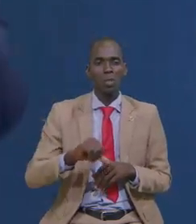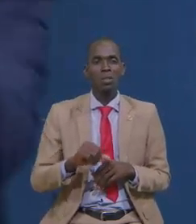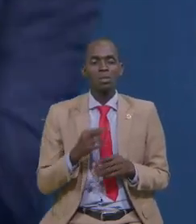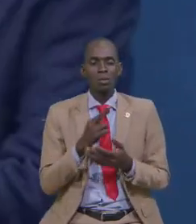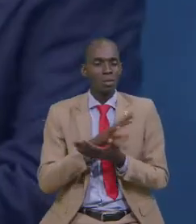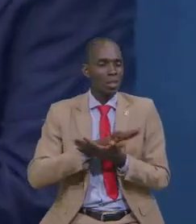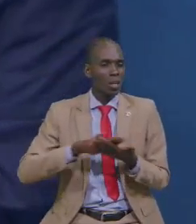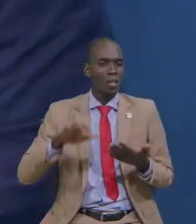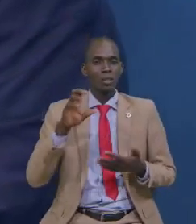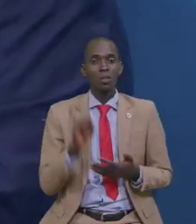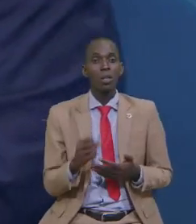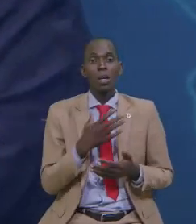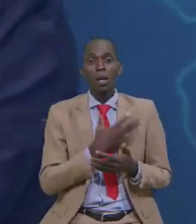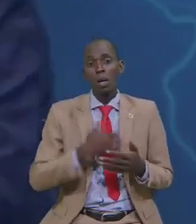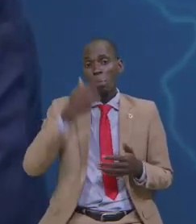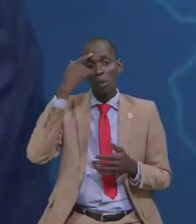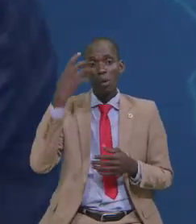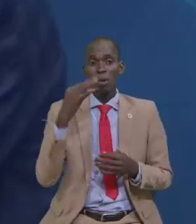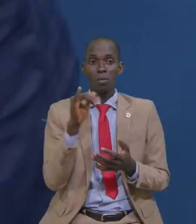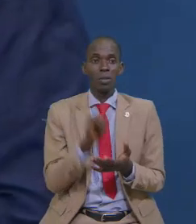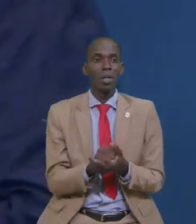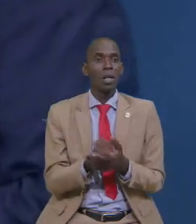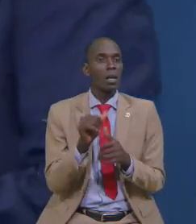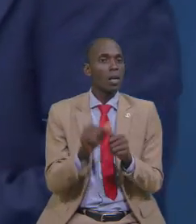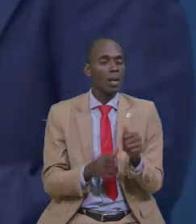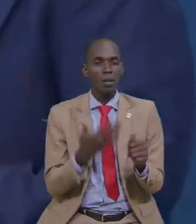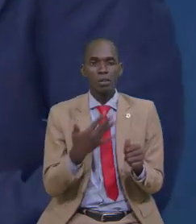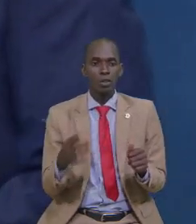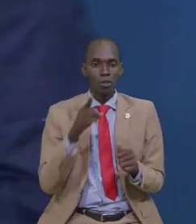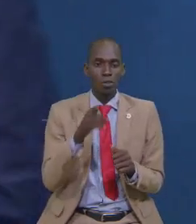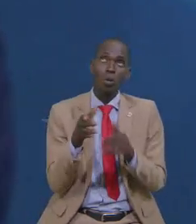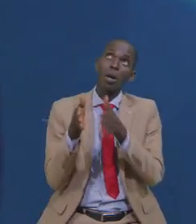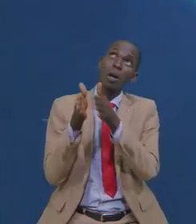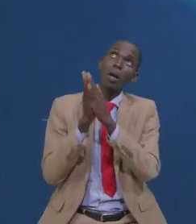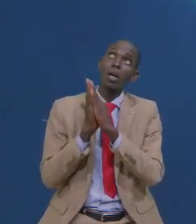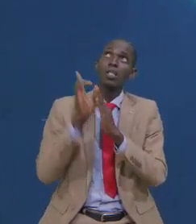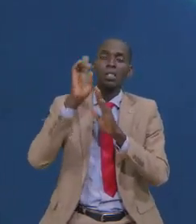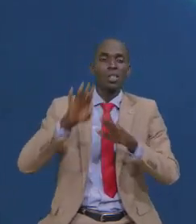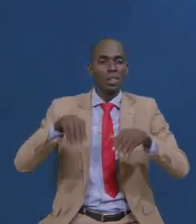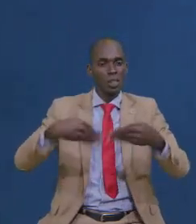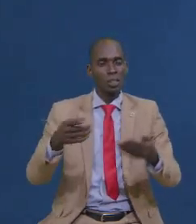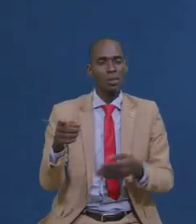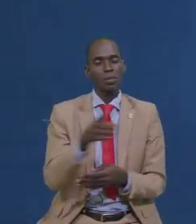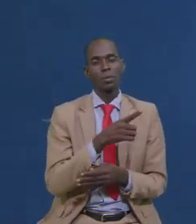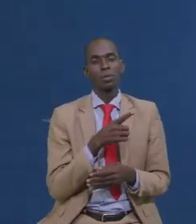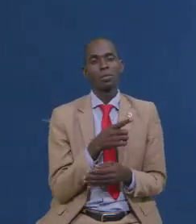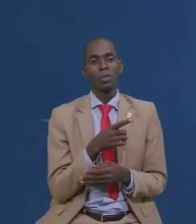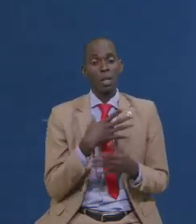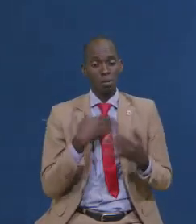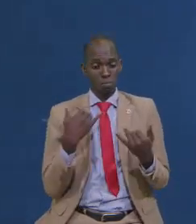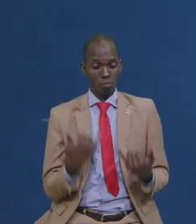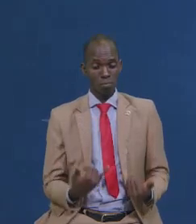And because of that, everything you ask, he grants you. And today,